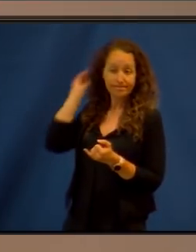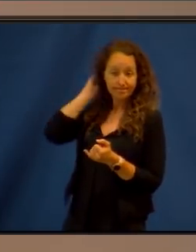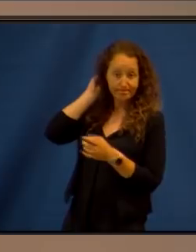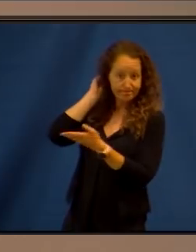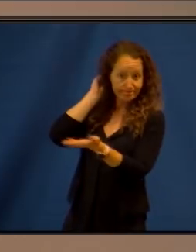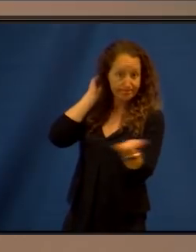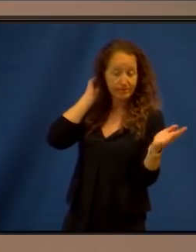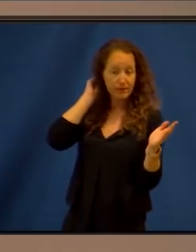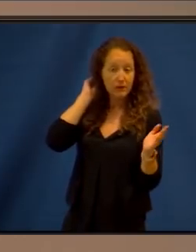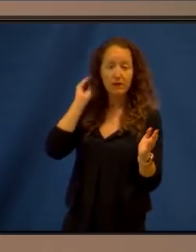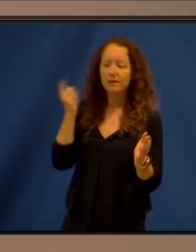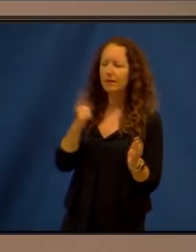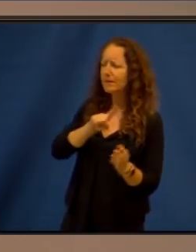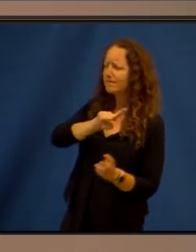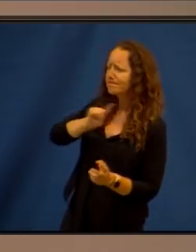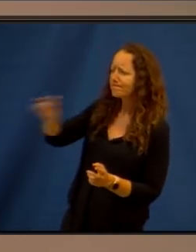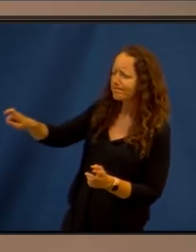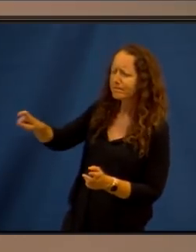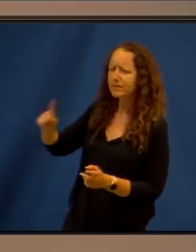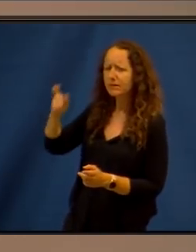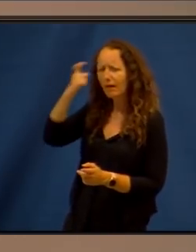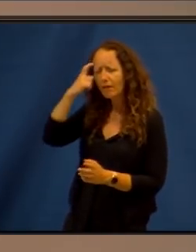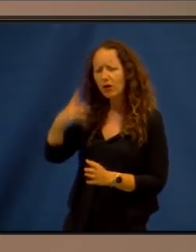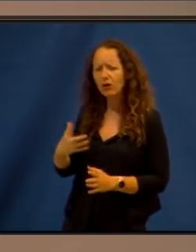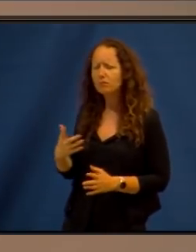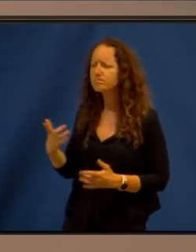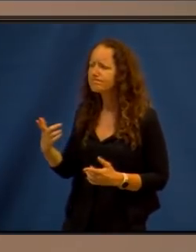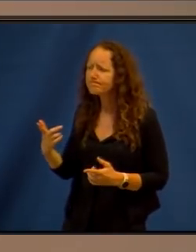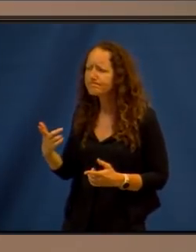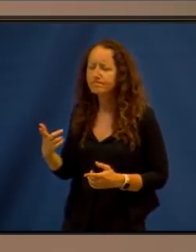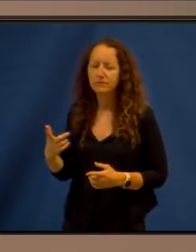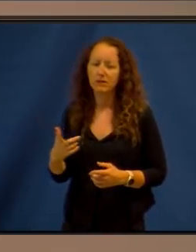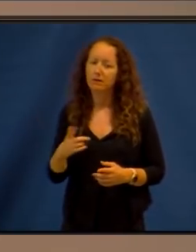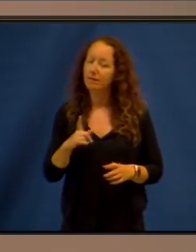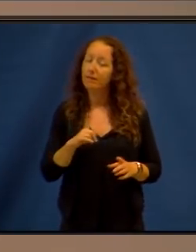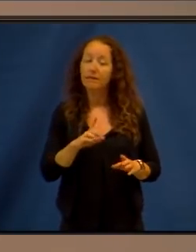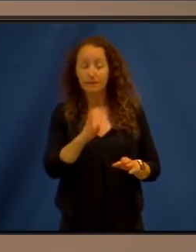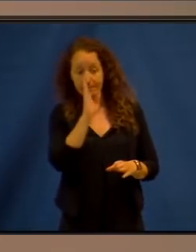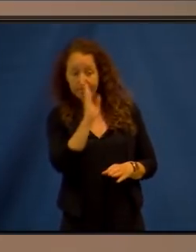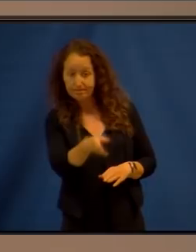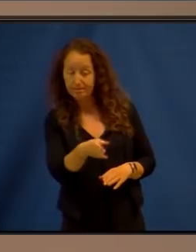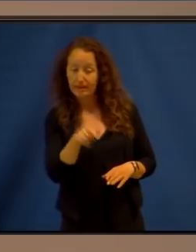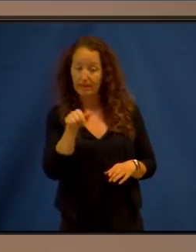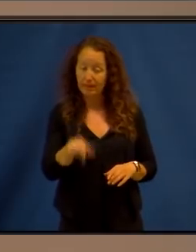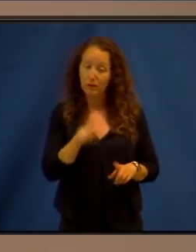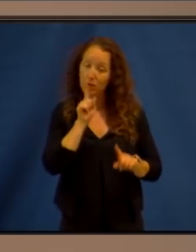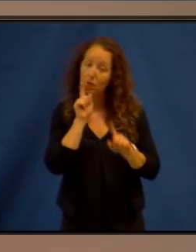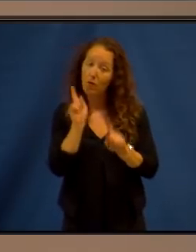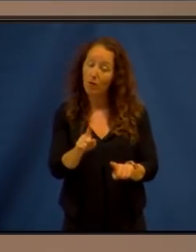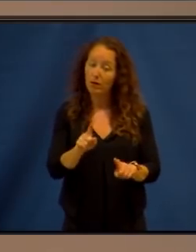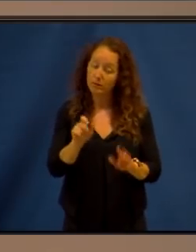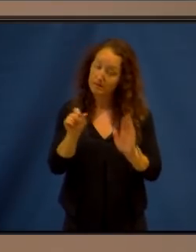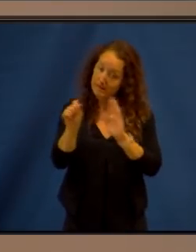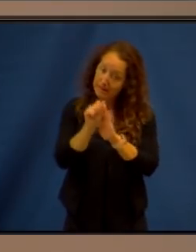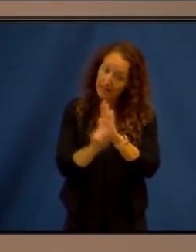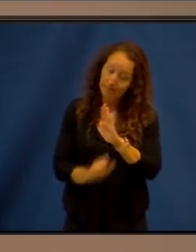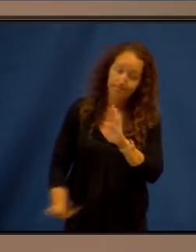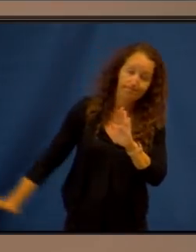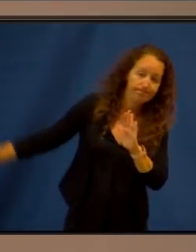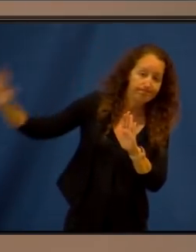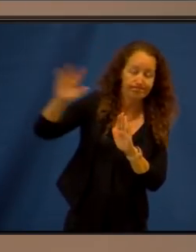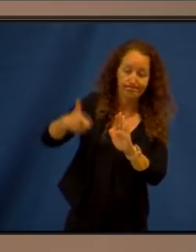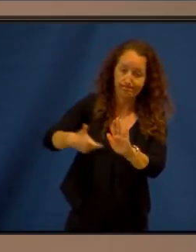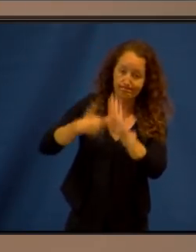very clear this is a statewide order, enforceable by law, subject to penalties. So in the meeting that the